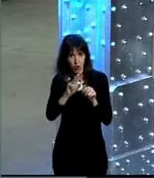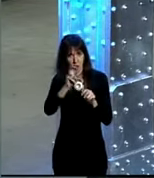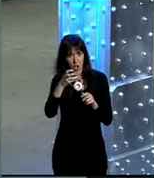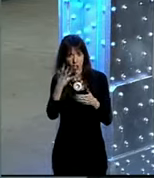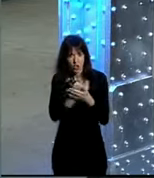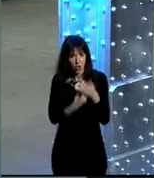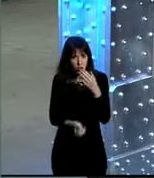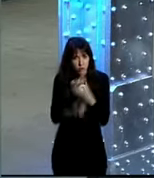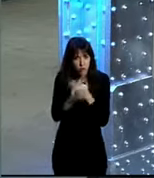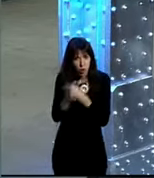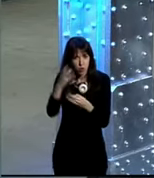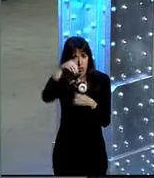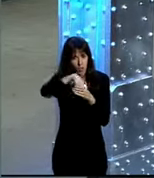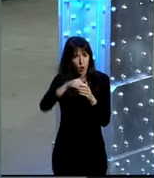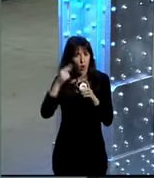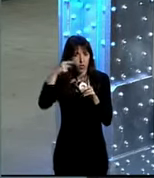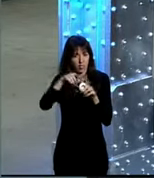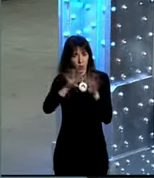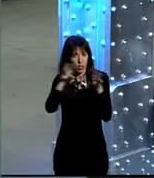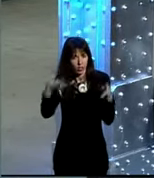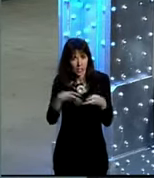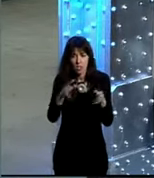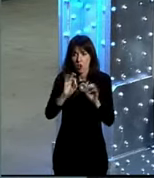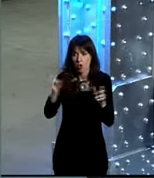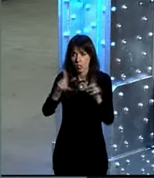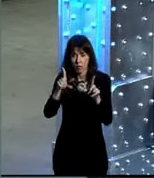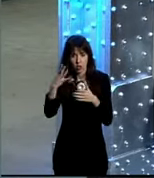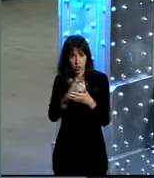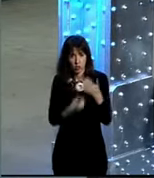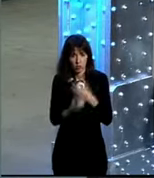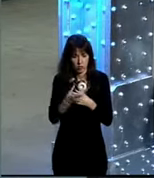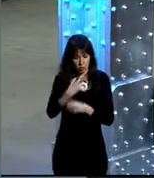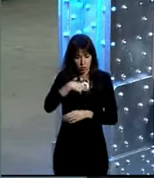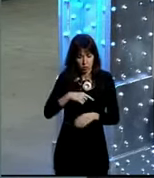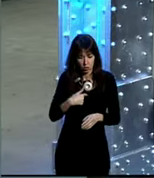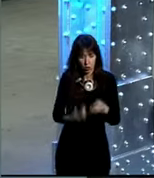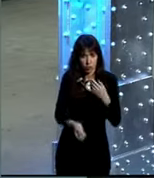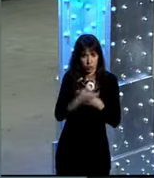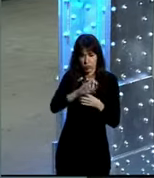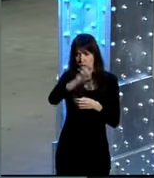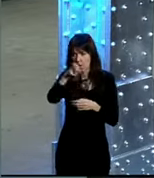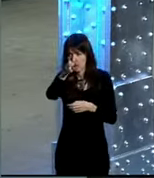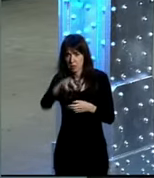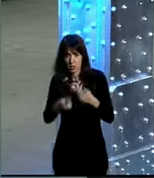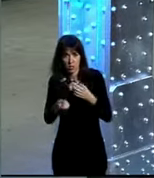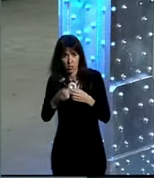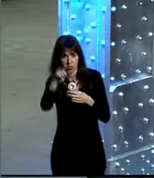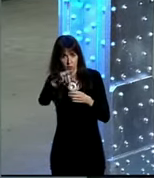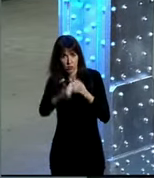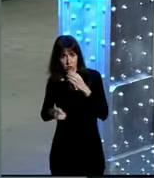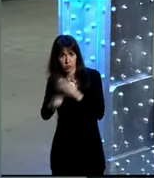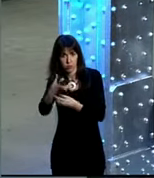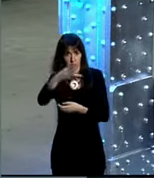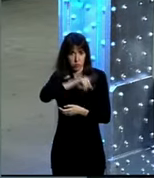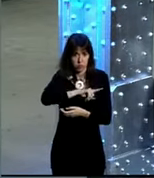we produce content, other people produce content about us and our content. Your audience produce blog posts,